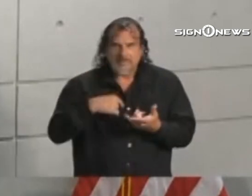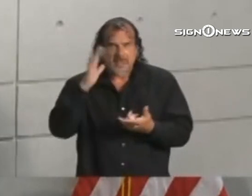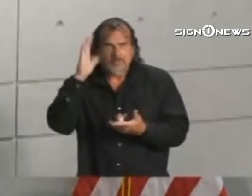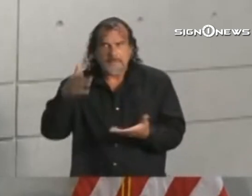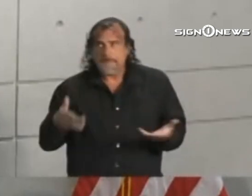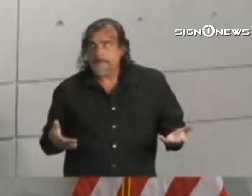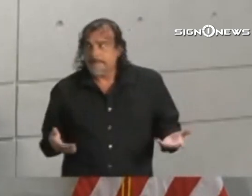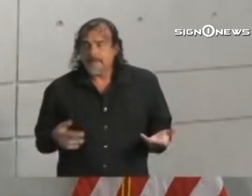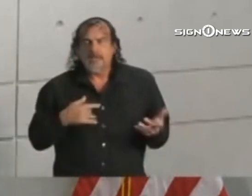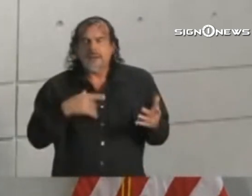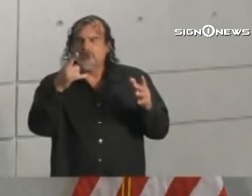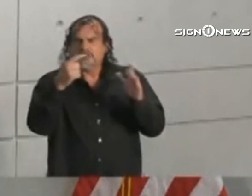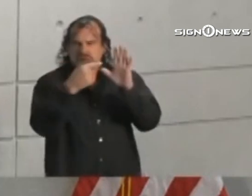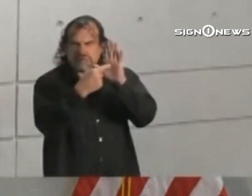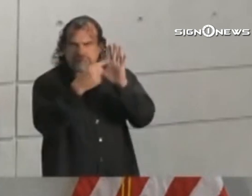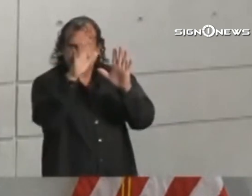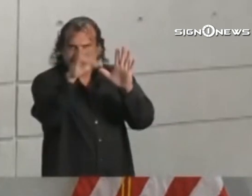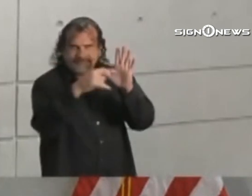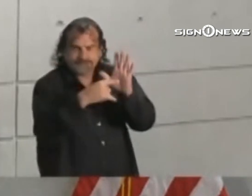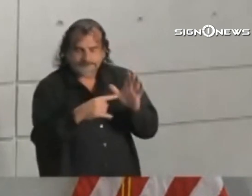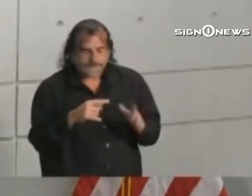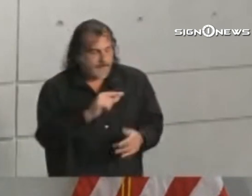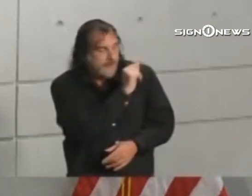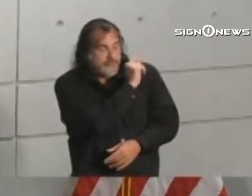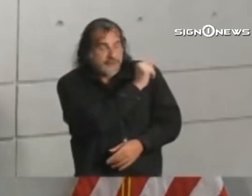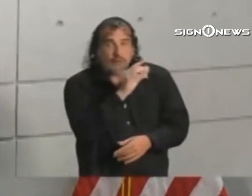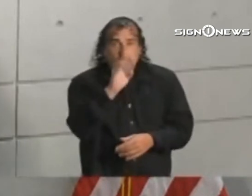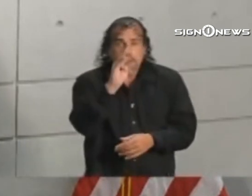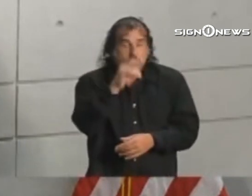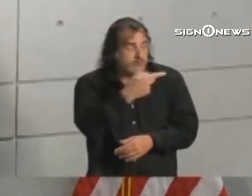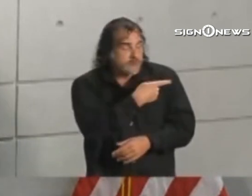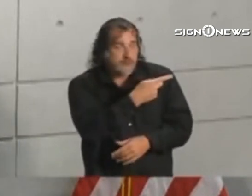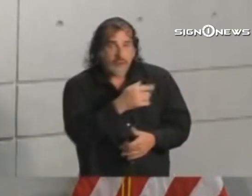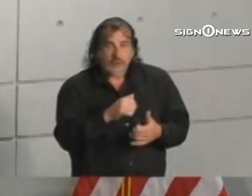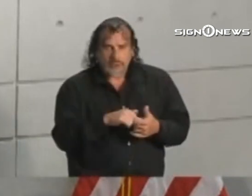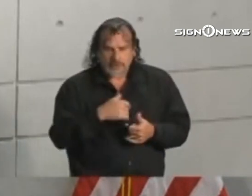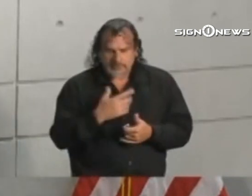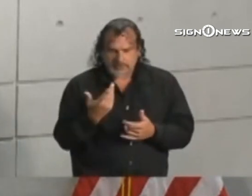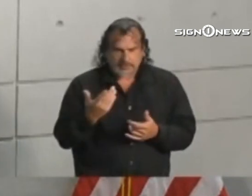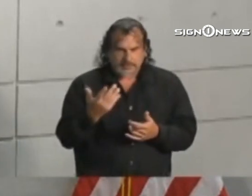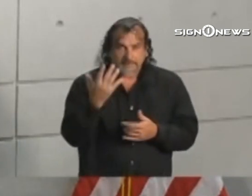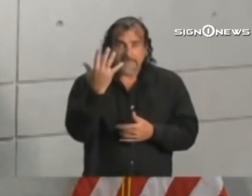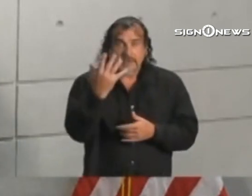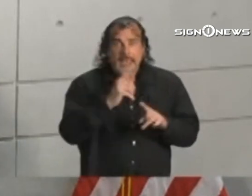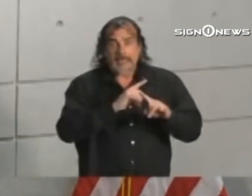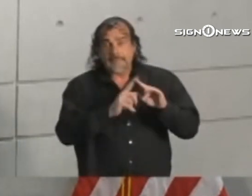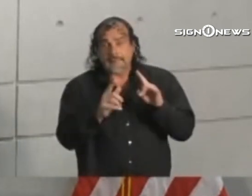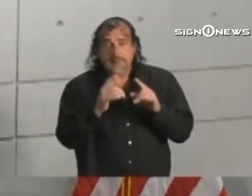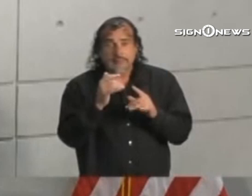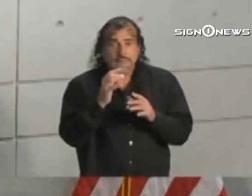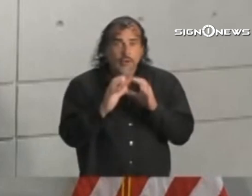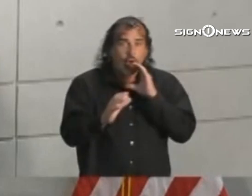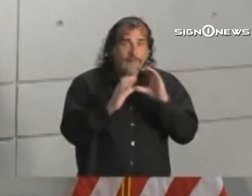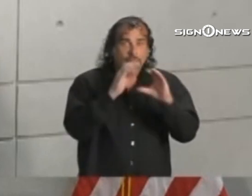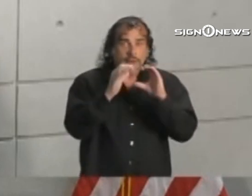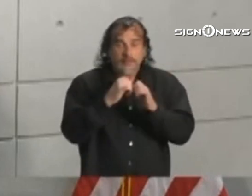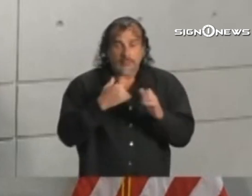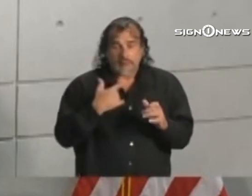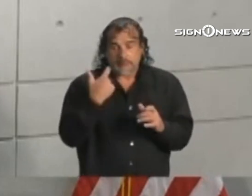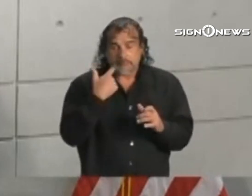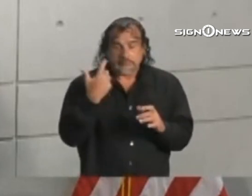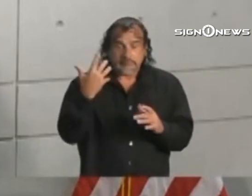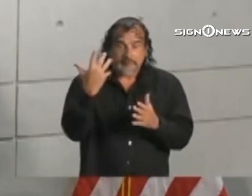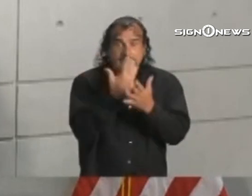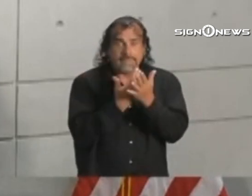assistance. And I'll just give you an example. General Boyles and I have had no less than 5 different conversations over the last couple of weeks